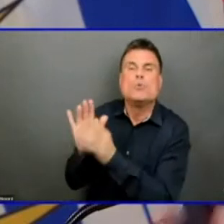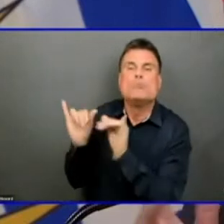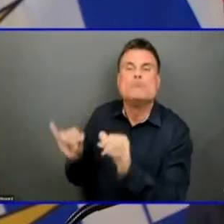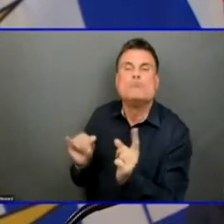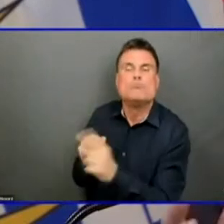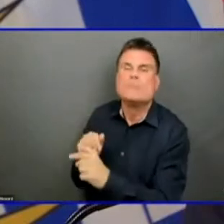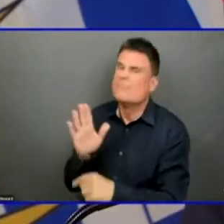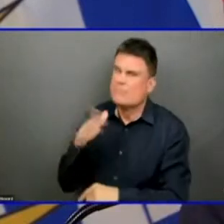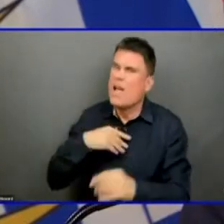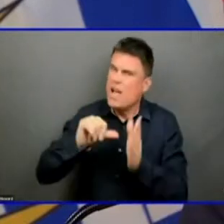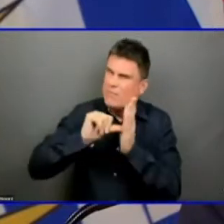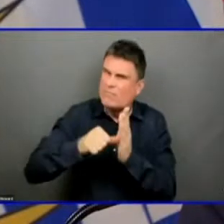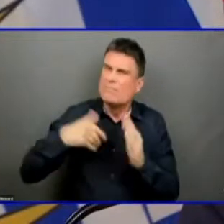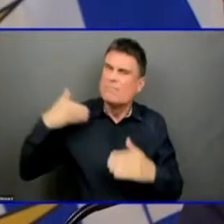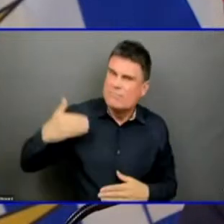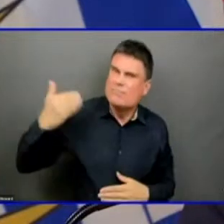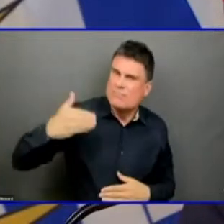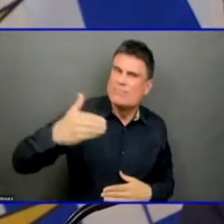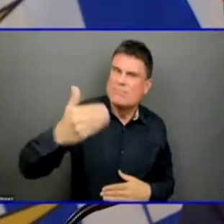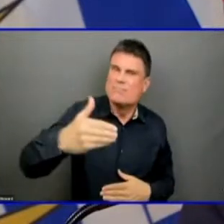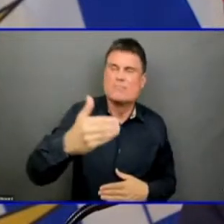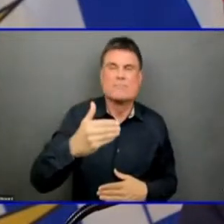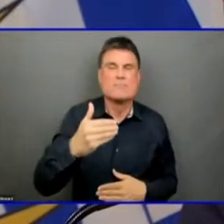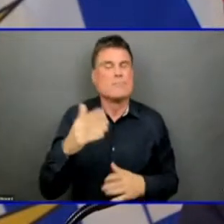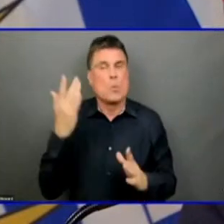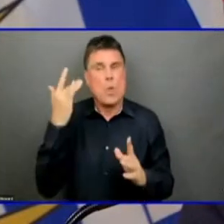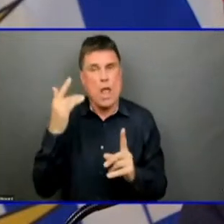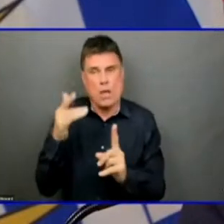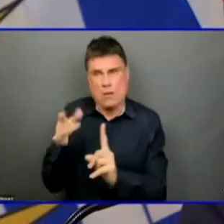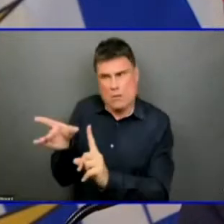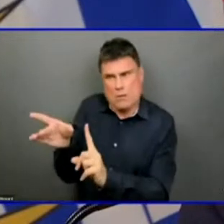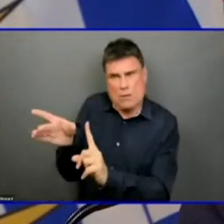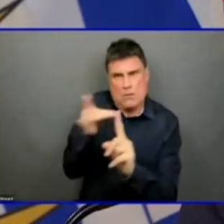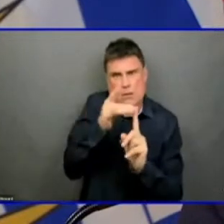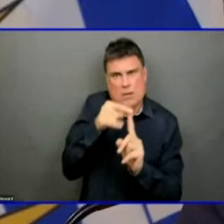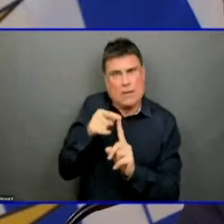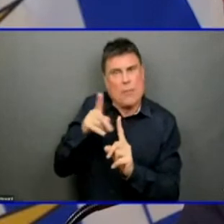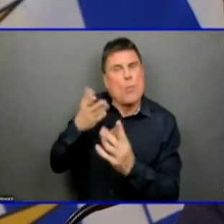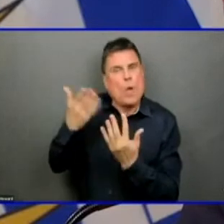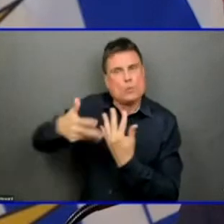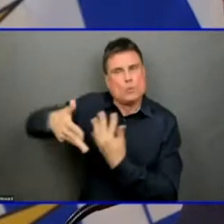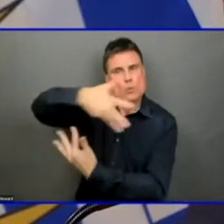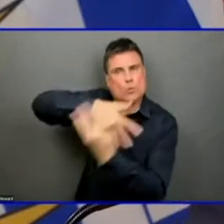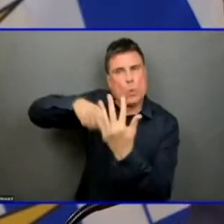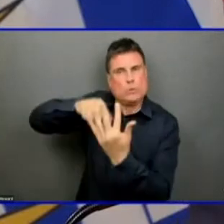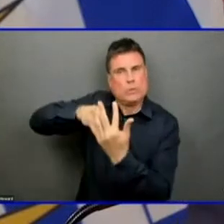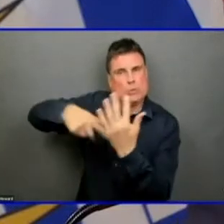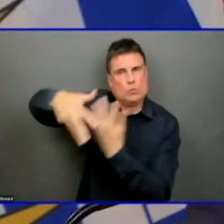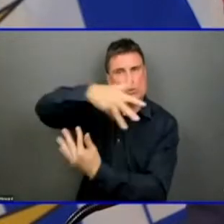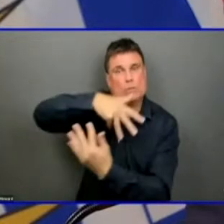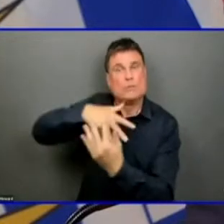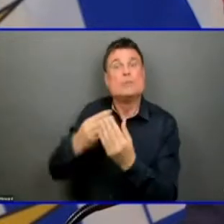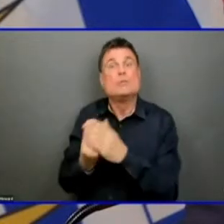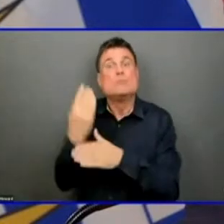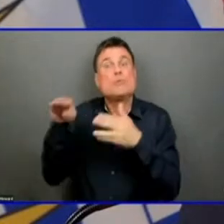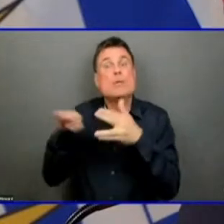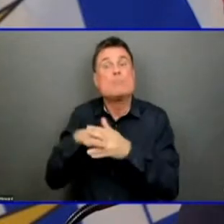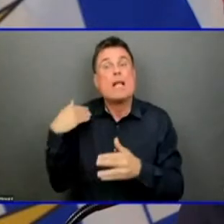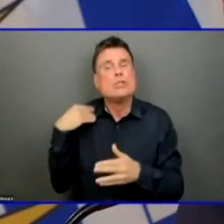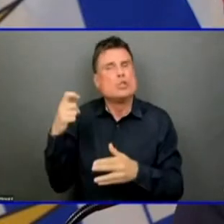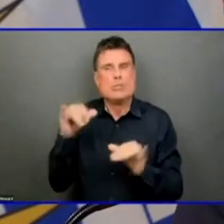we saw in a lot of social interactions that were happening over the spring break. In terms of hospitals,